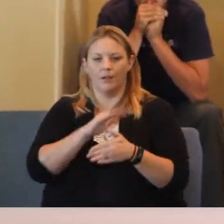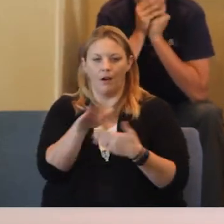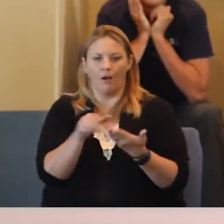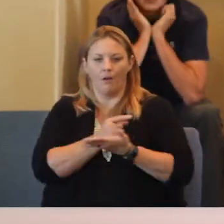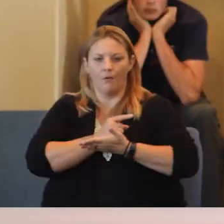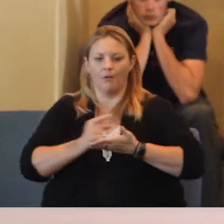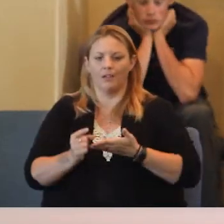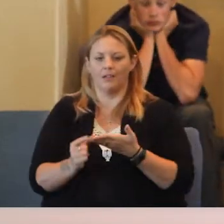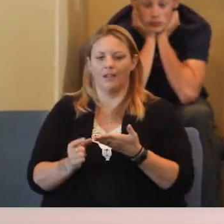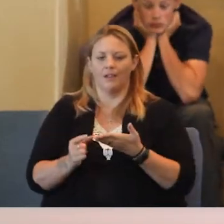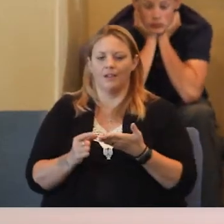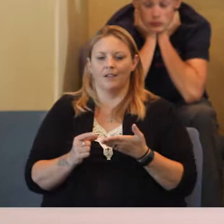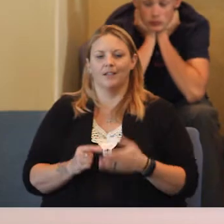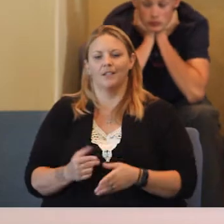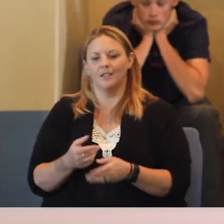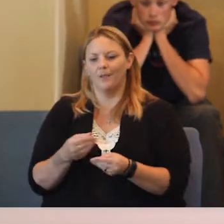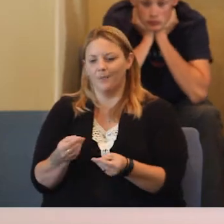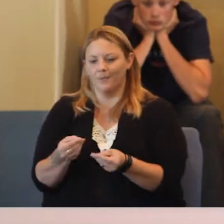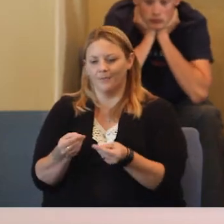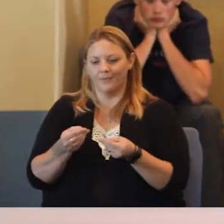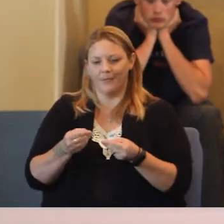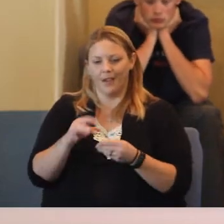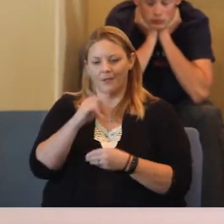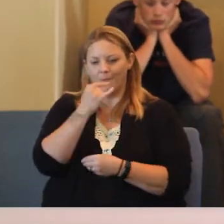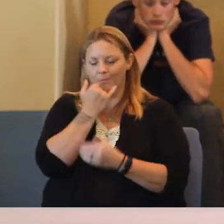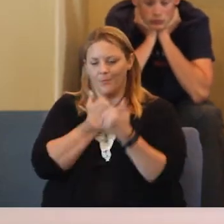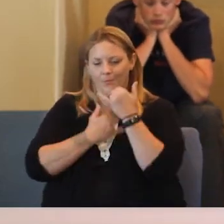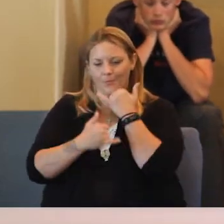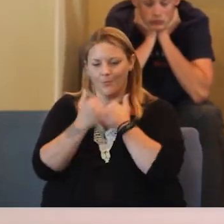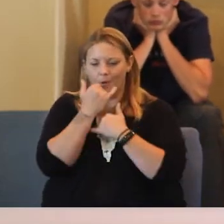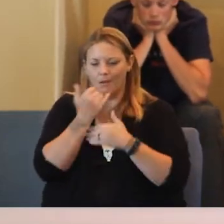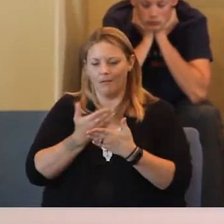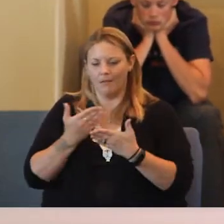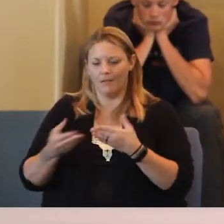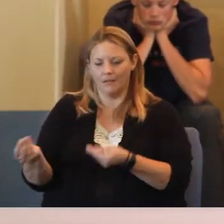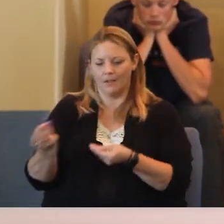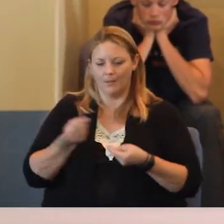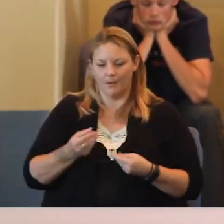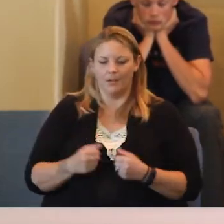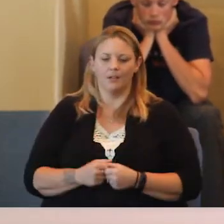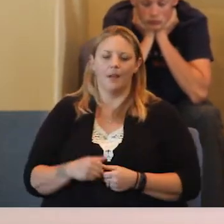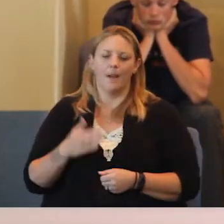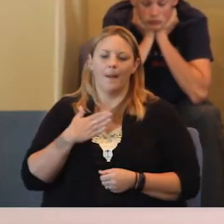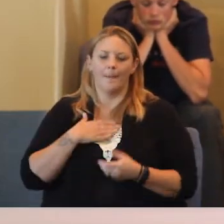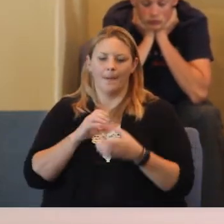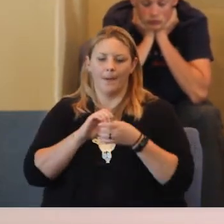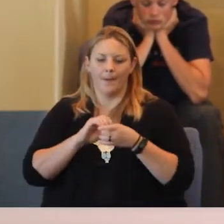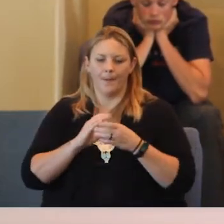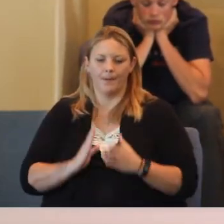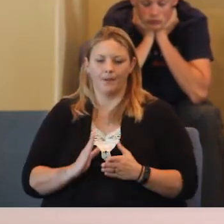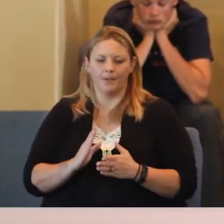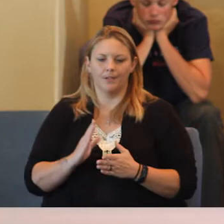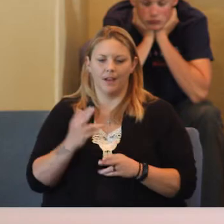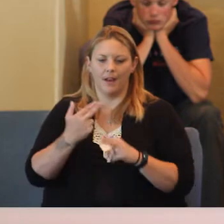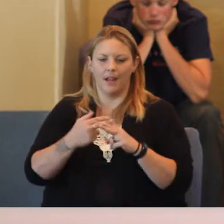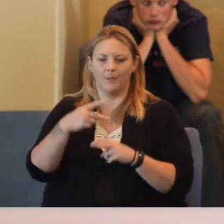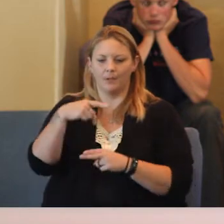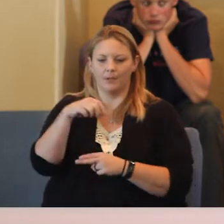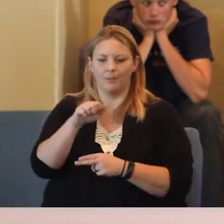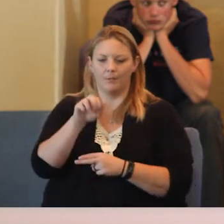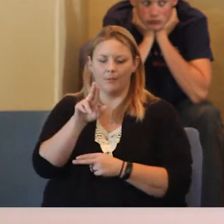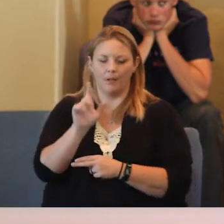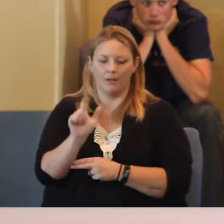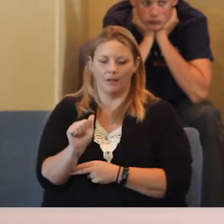all week because we kept on getting the wrong materials brought to us. We did finish on Thursday, though. My owner's name was Paula